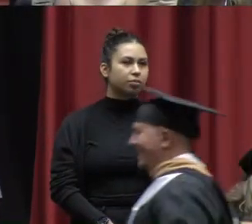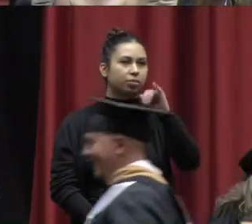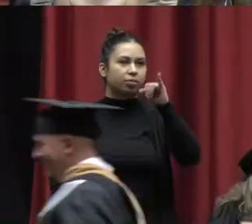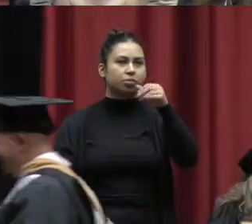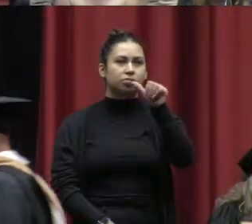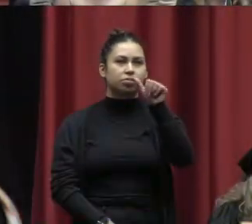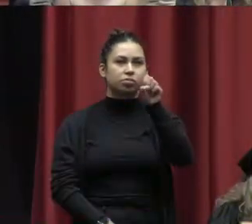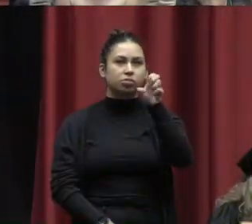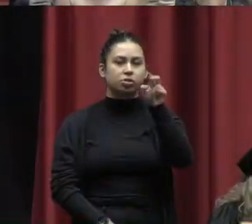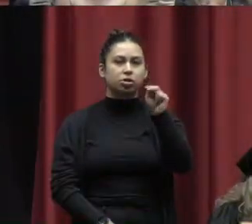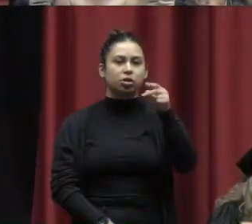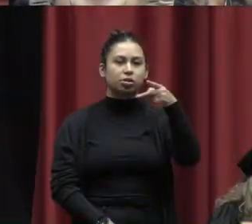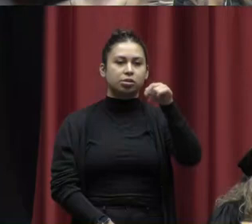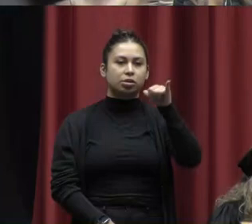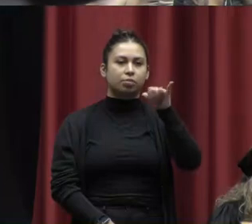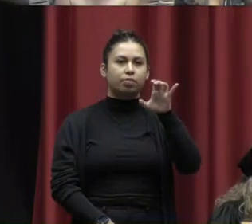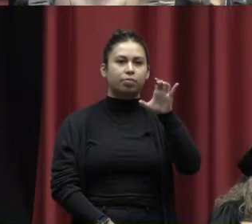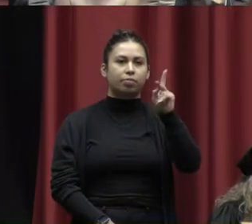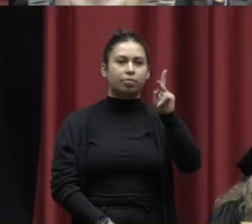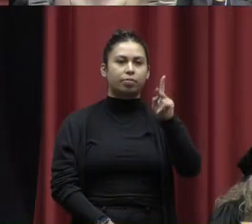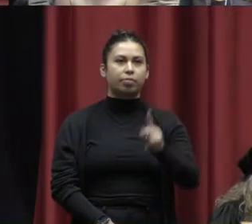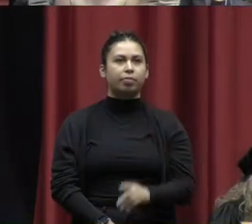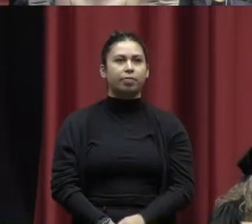Jason Hick.